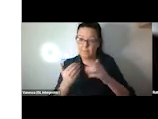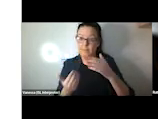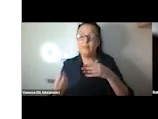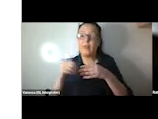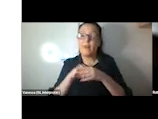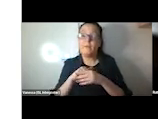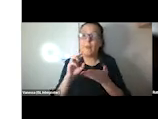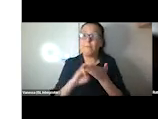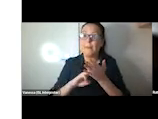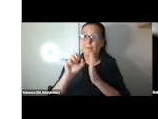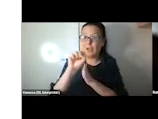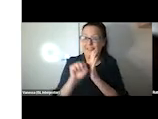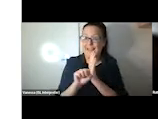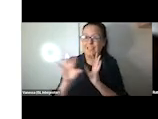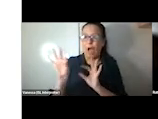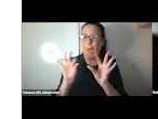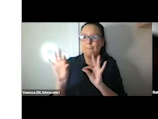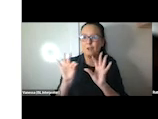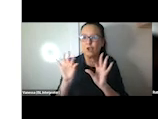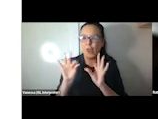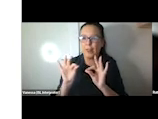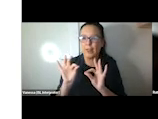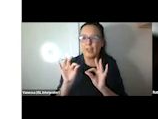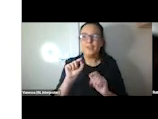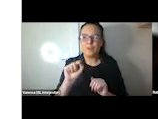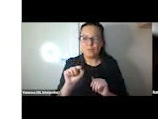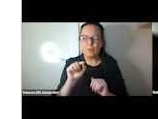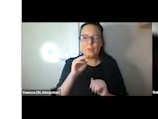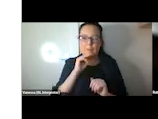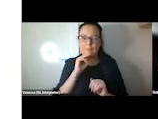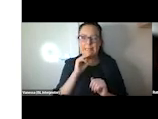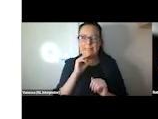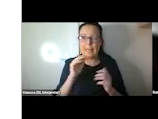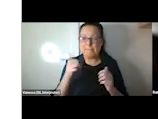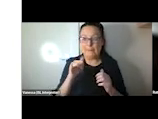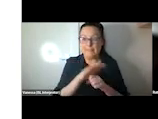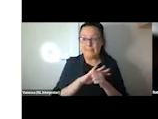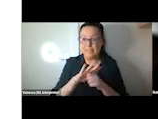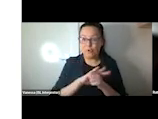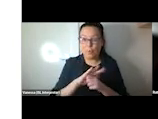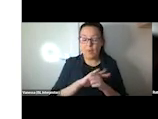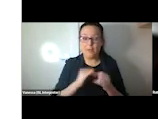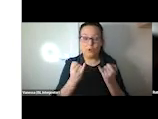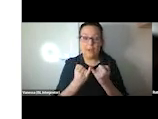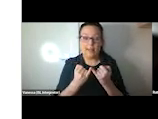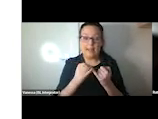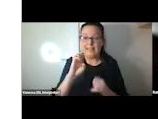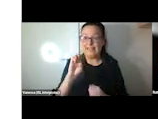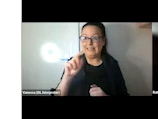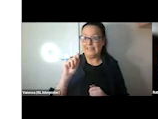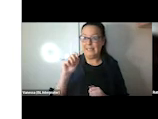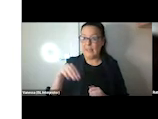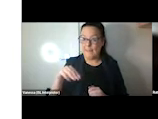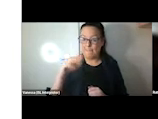optional clause. So unfortunately, it does allow for a possible scenario where an ATM is required to be